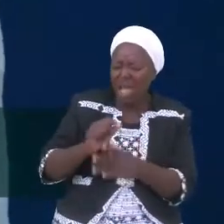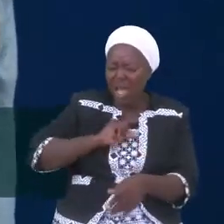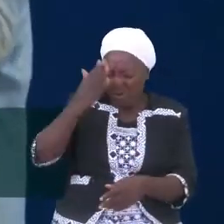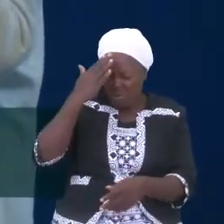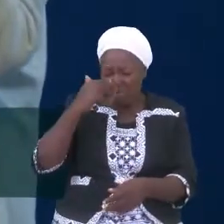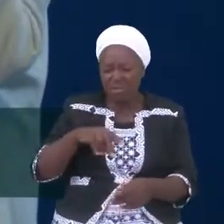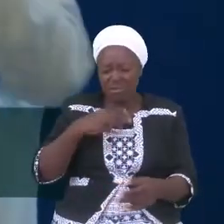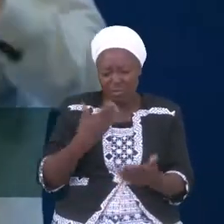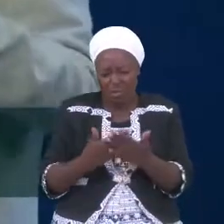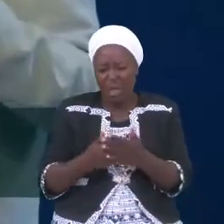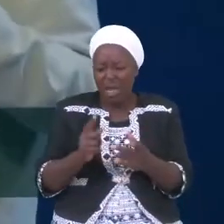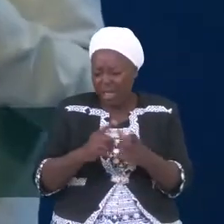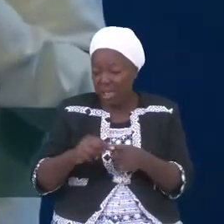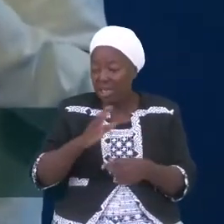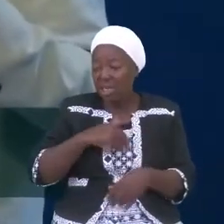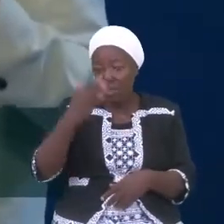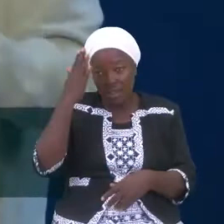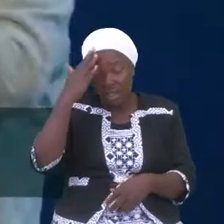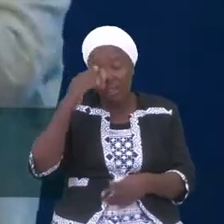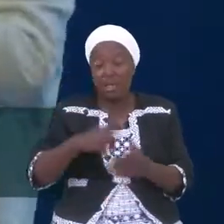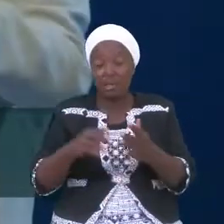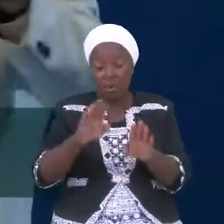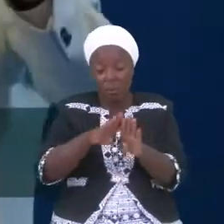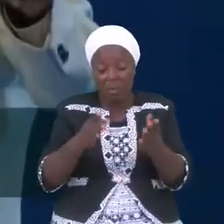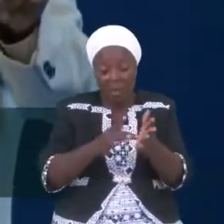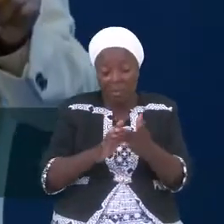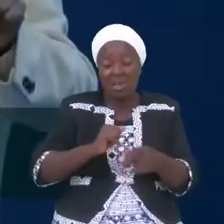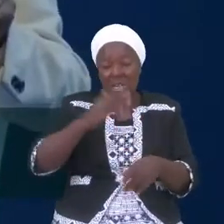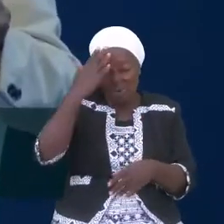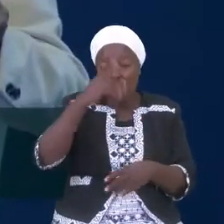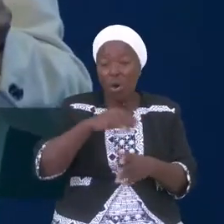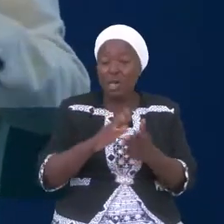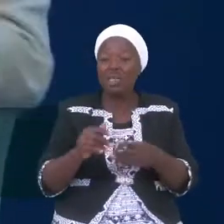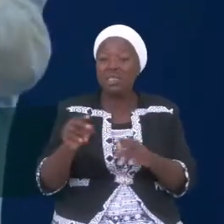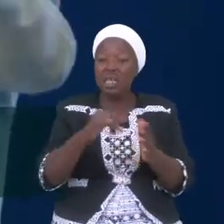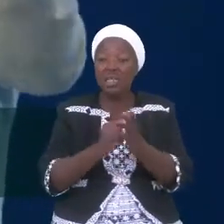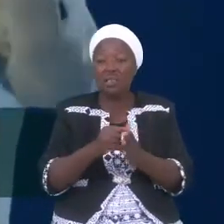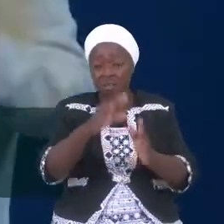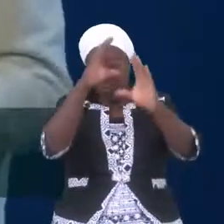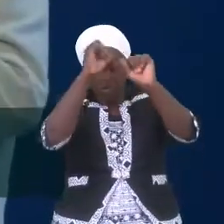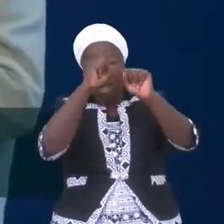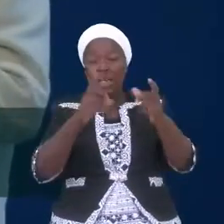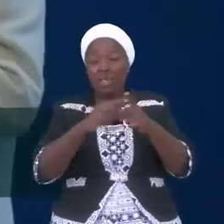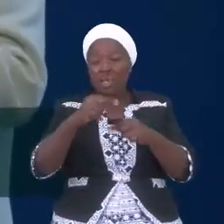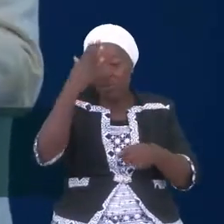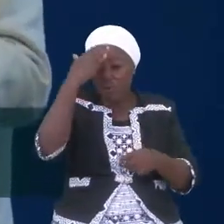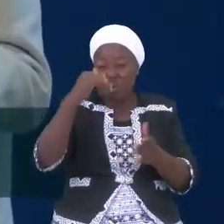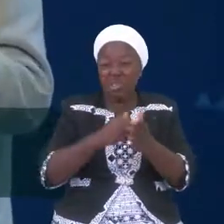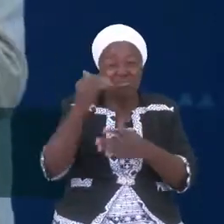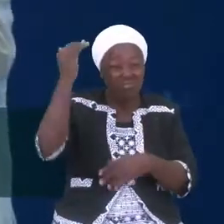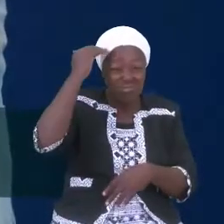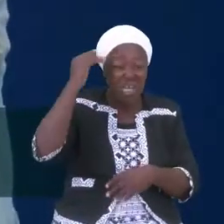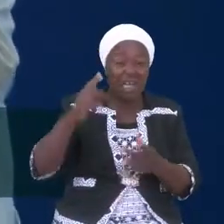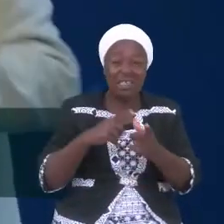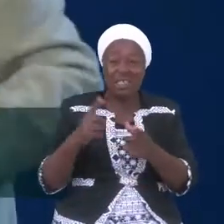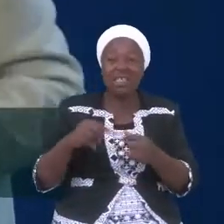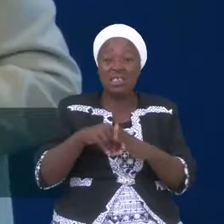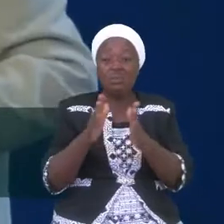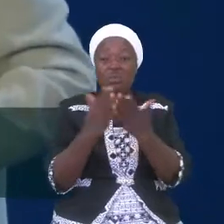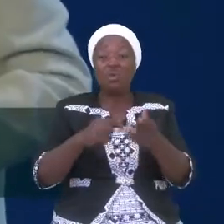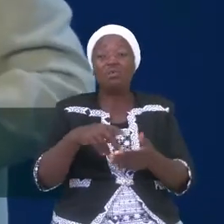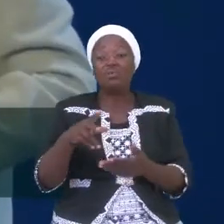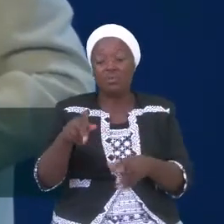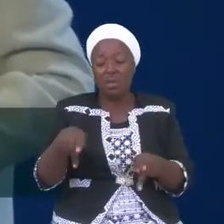the recitation of the longest psalm in the book of Psalms will give